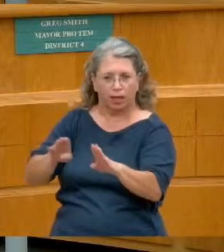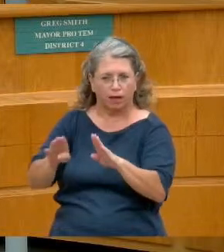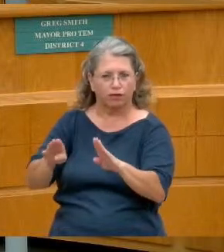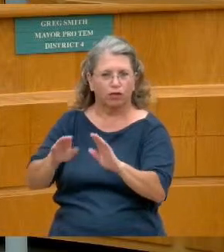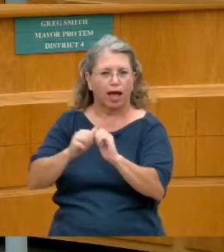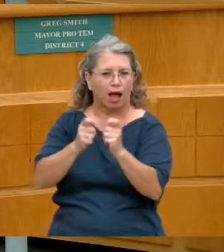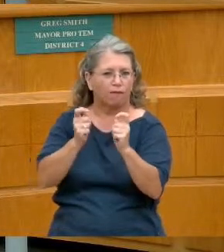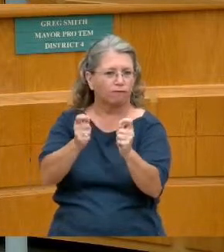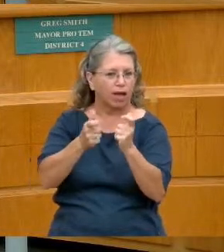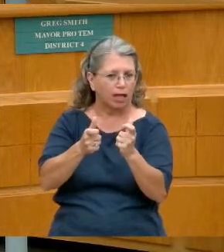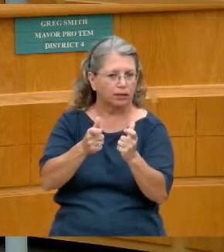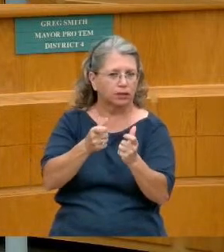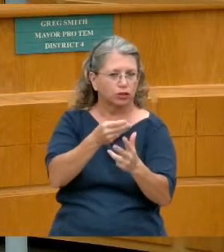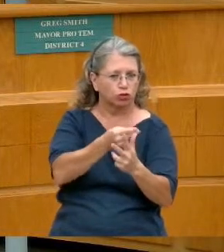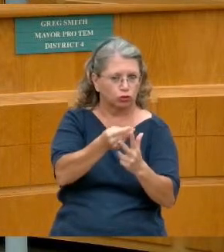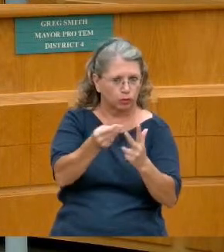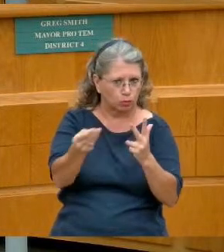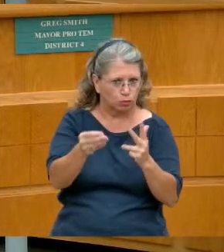capturing that right now.